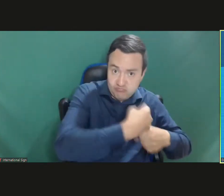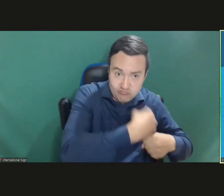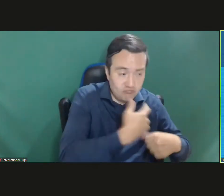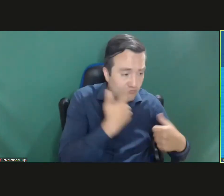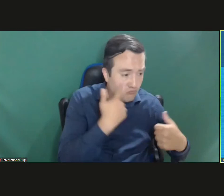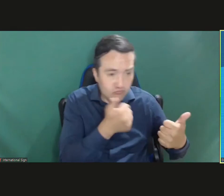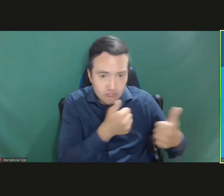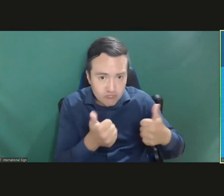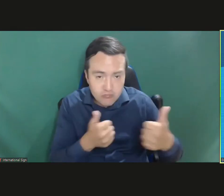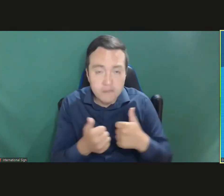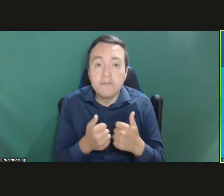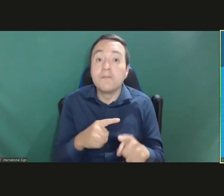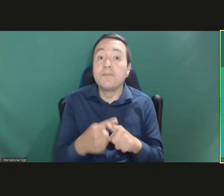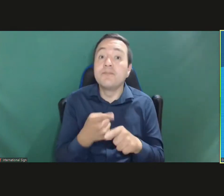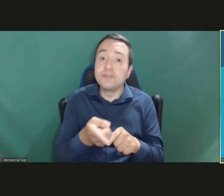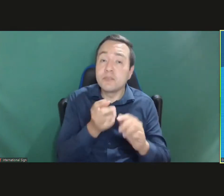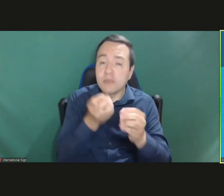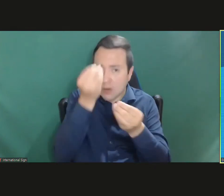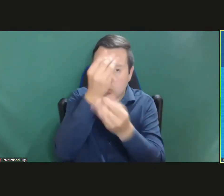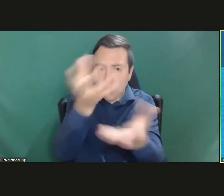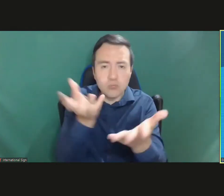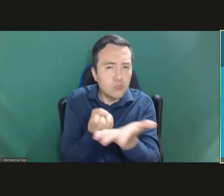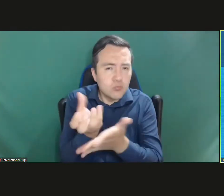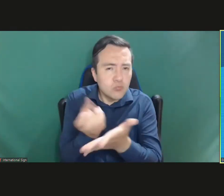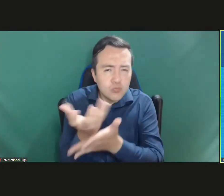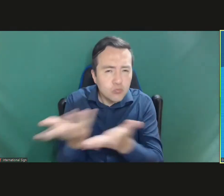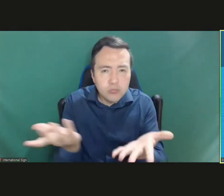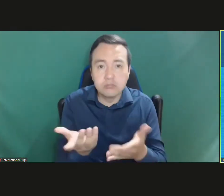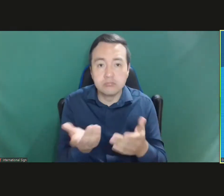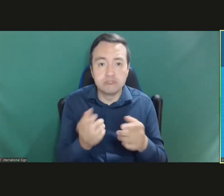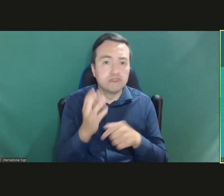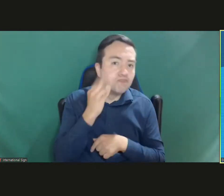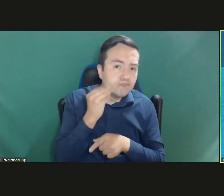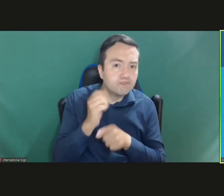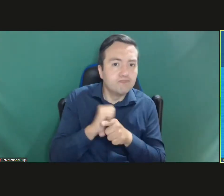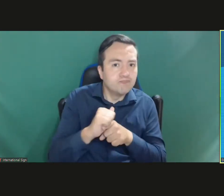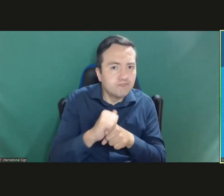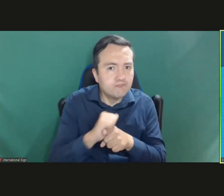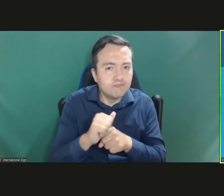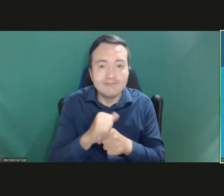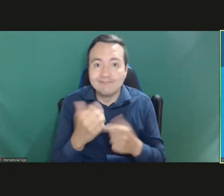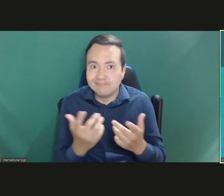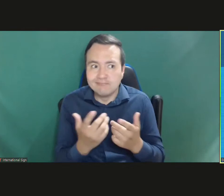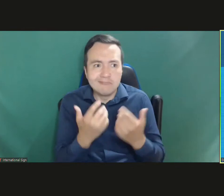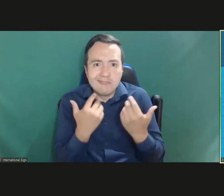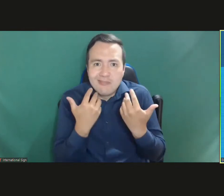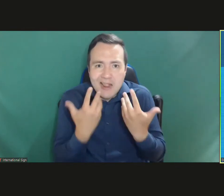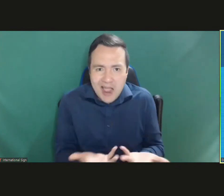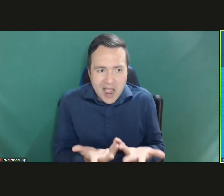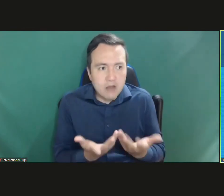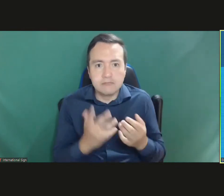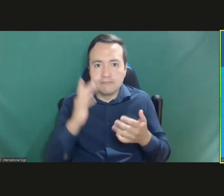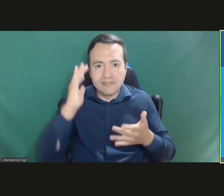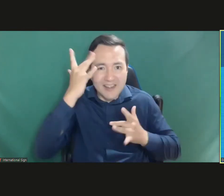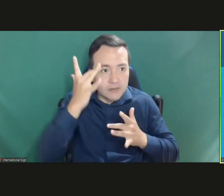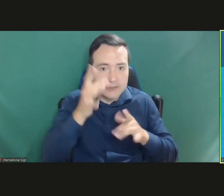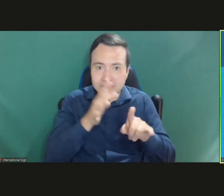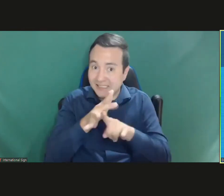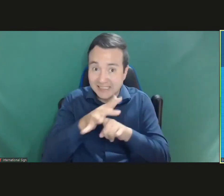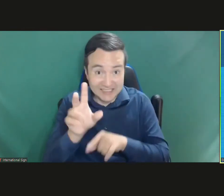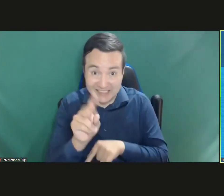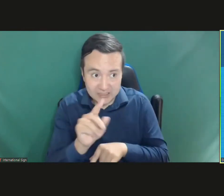of NCD risk factors during the time of COVID. To begin this discussion, I'll give the floor to Dr. Jarvis